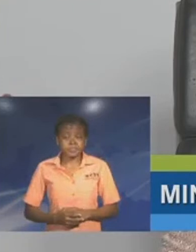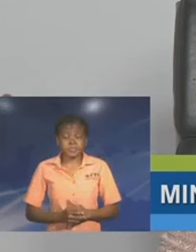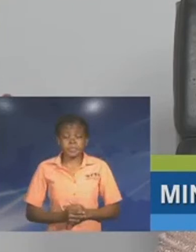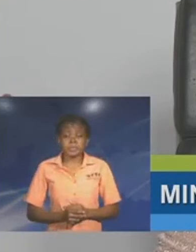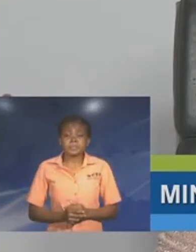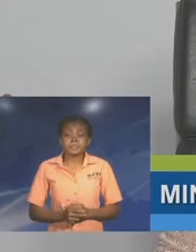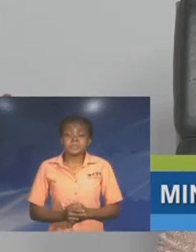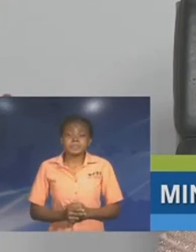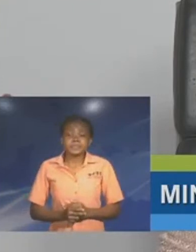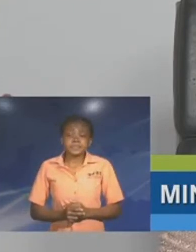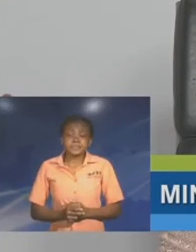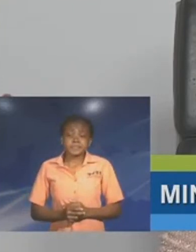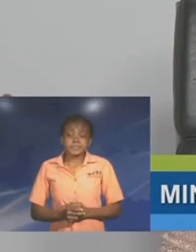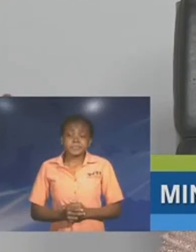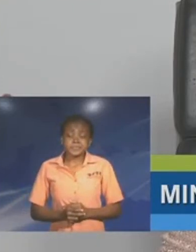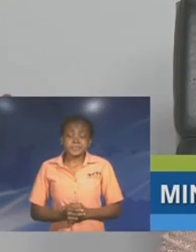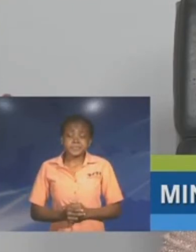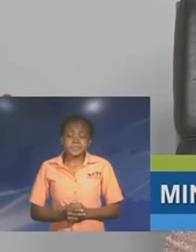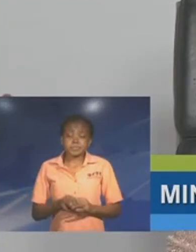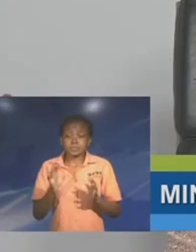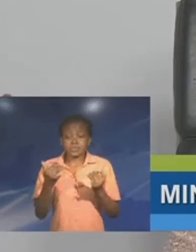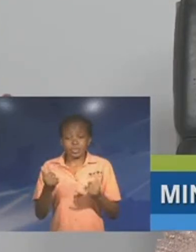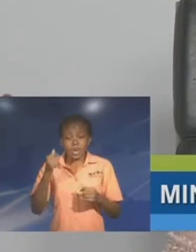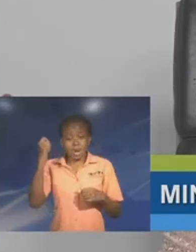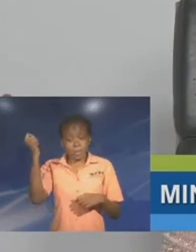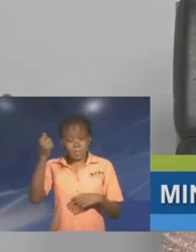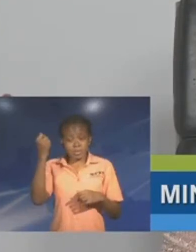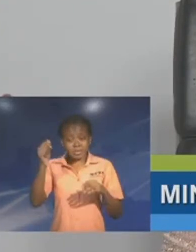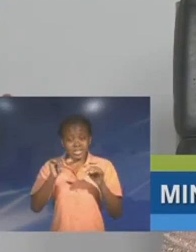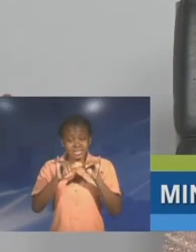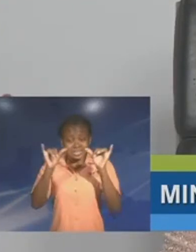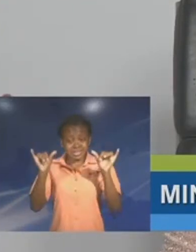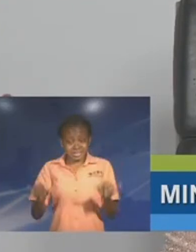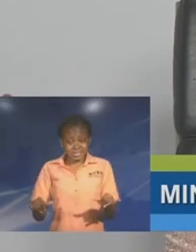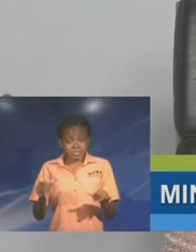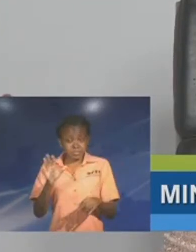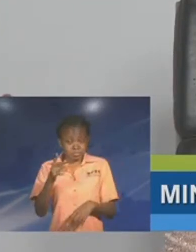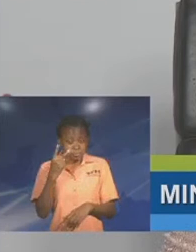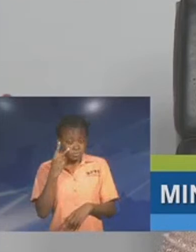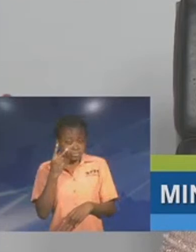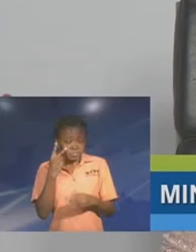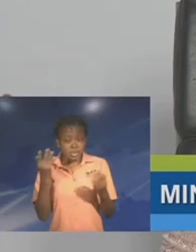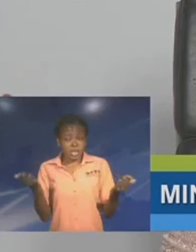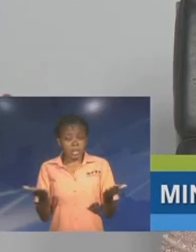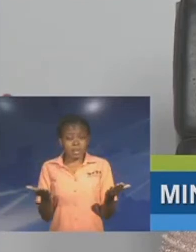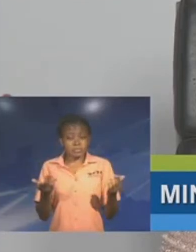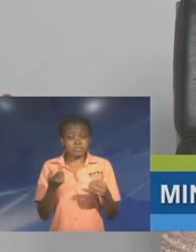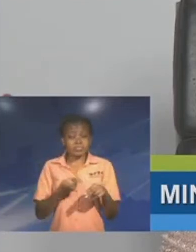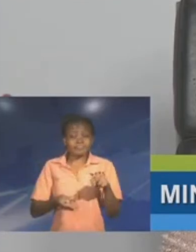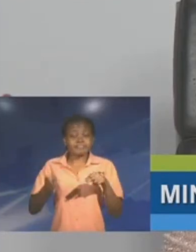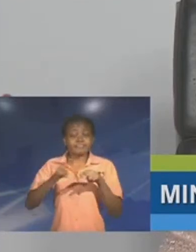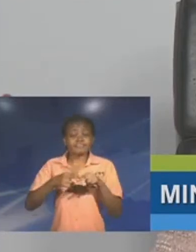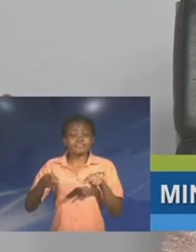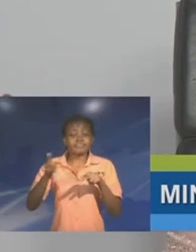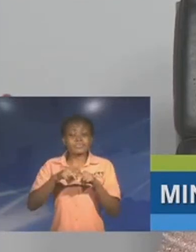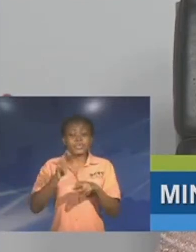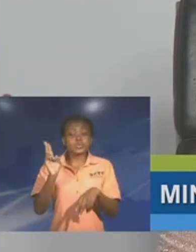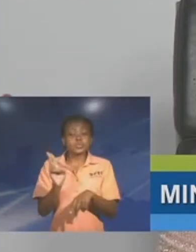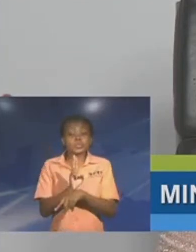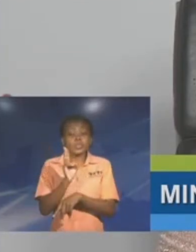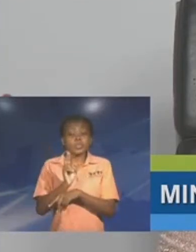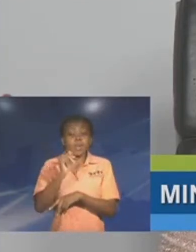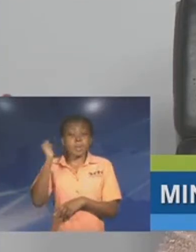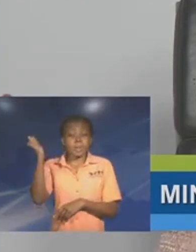As regards the ambulance system, we have also noticed a trend of increasing ambulance usage over the